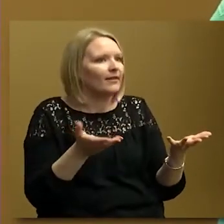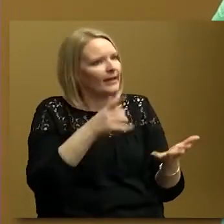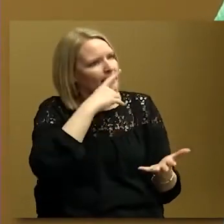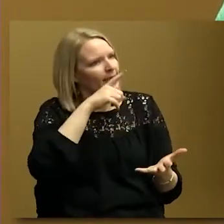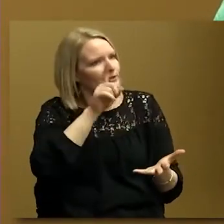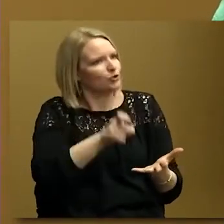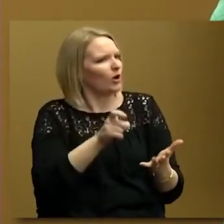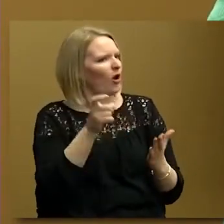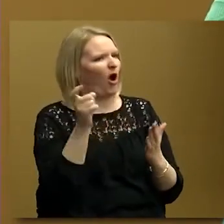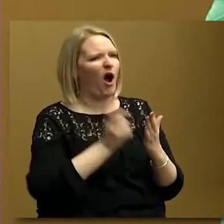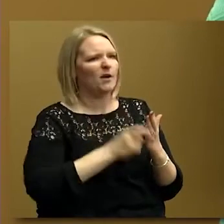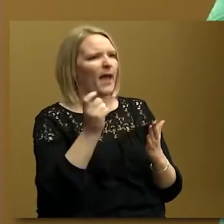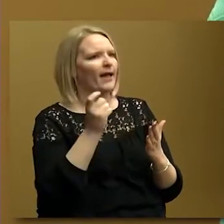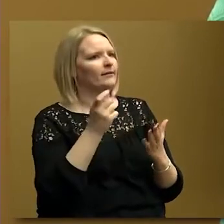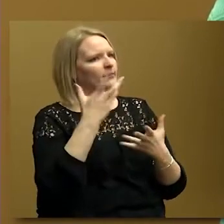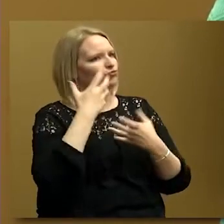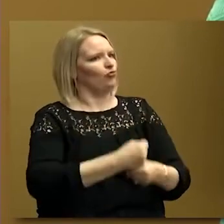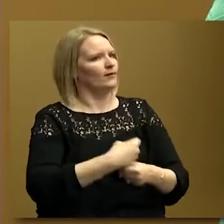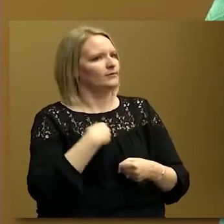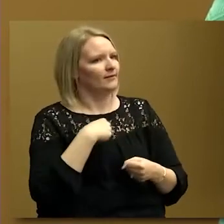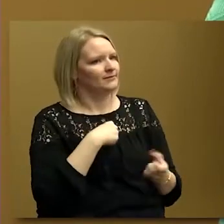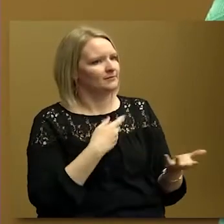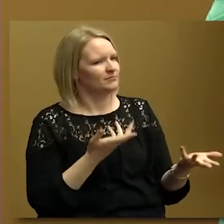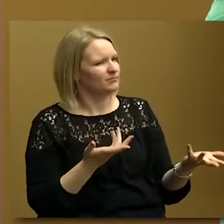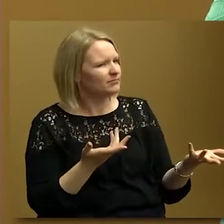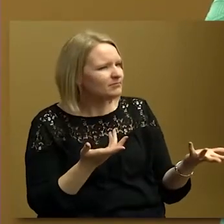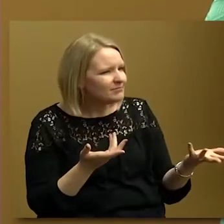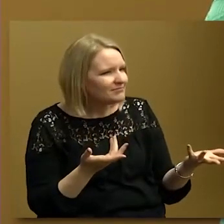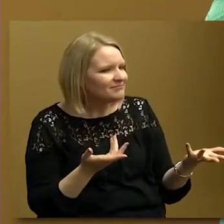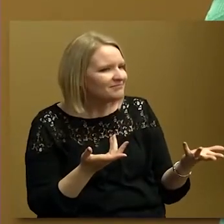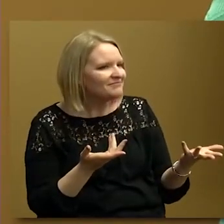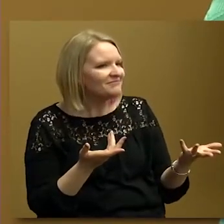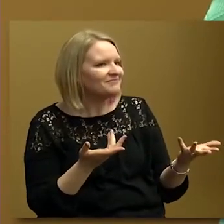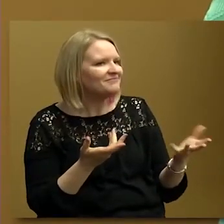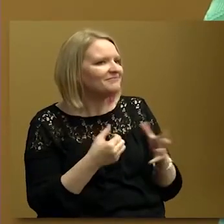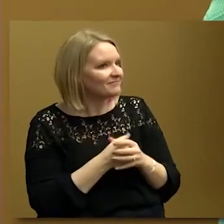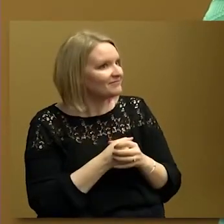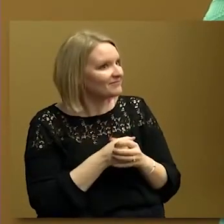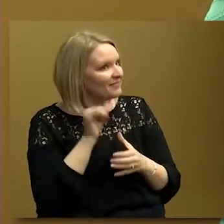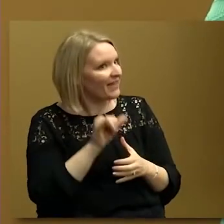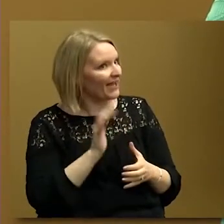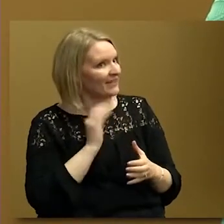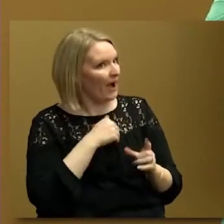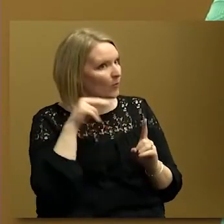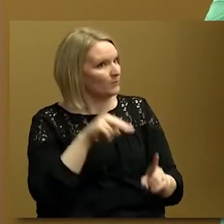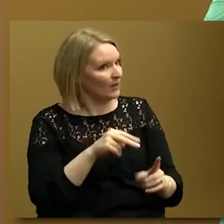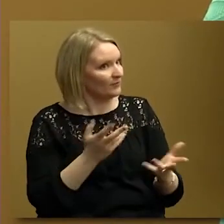should automatically trust us, right? Why?